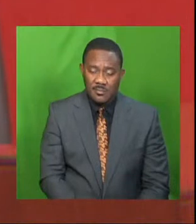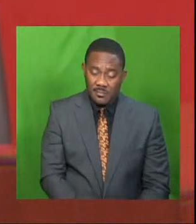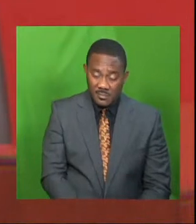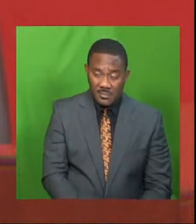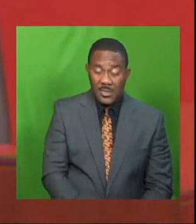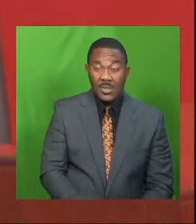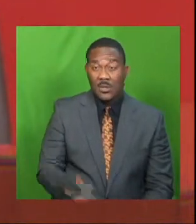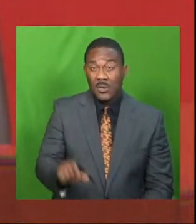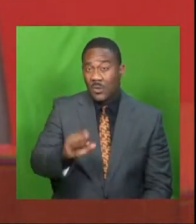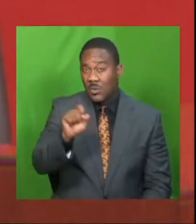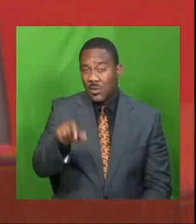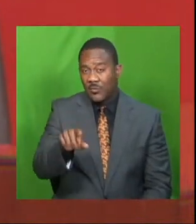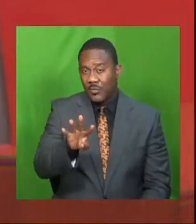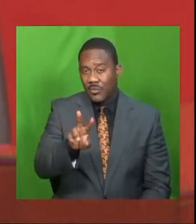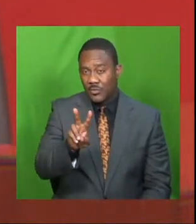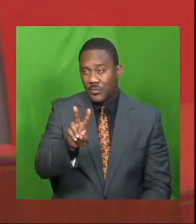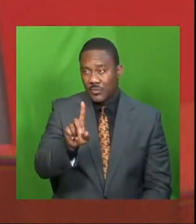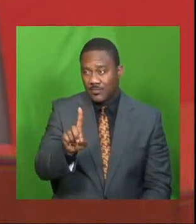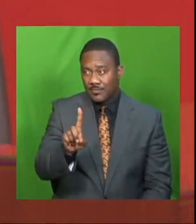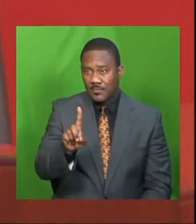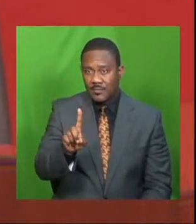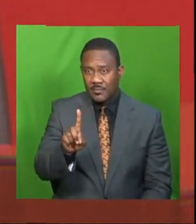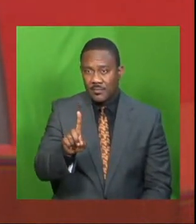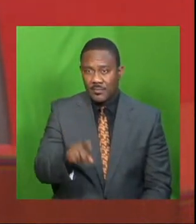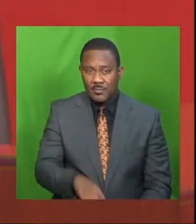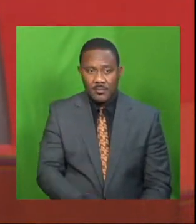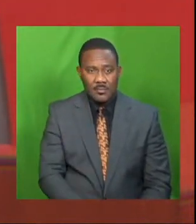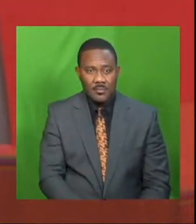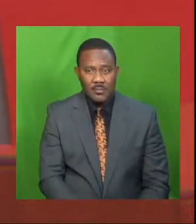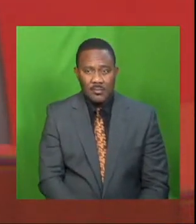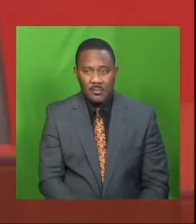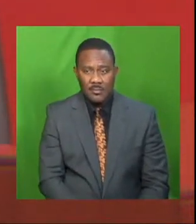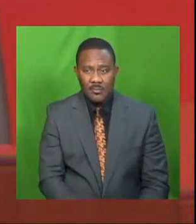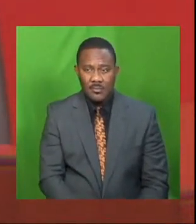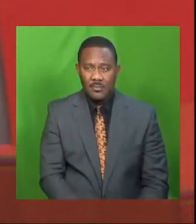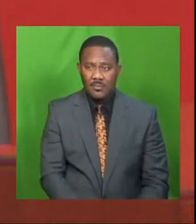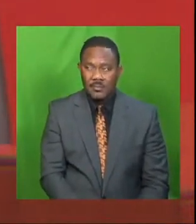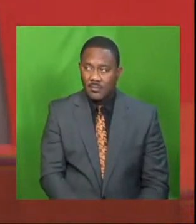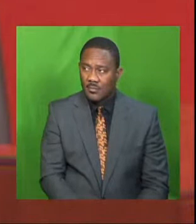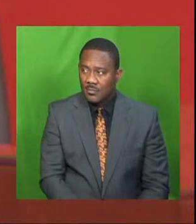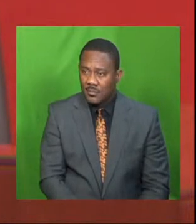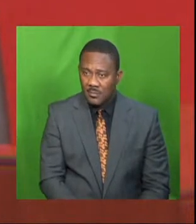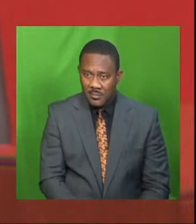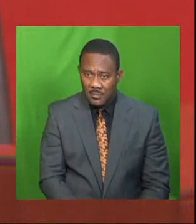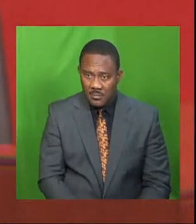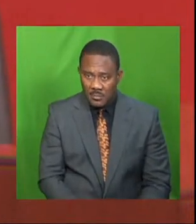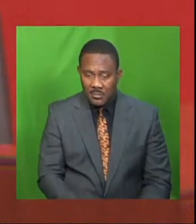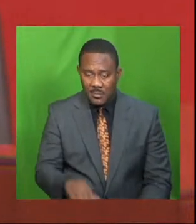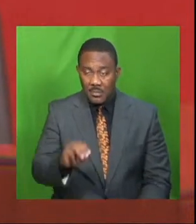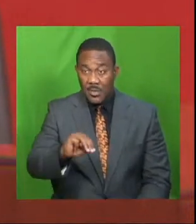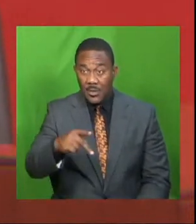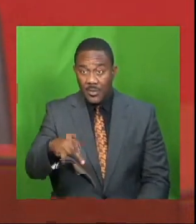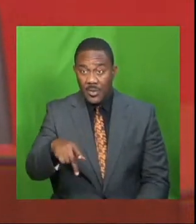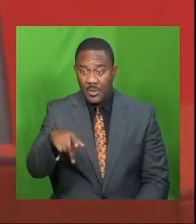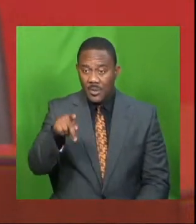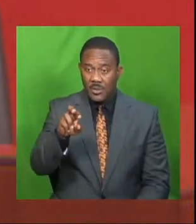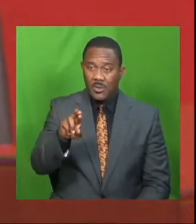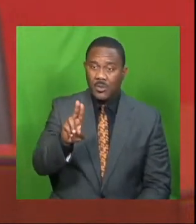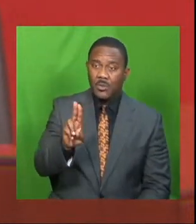421. Question 421. Honorable Member for Pro East.